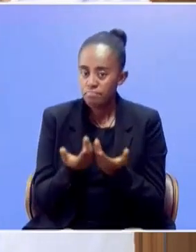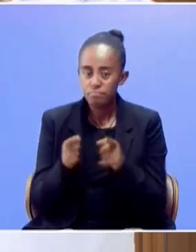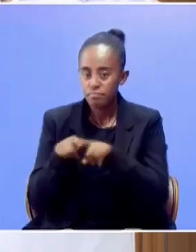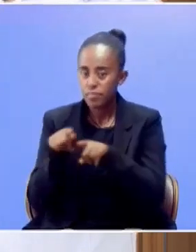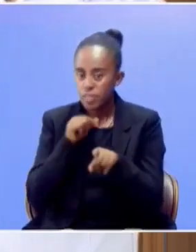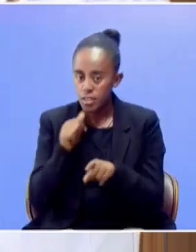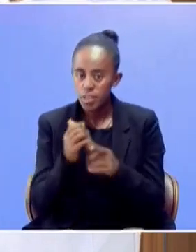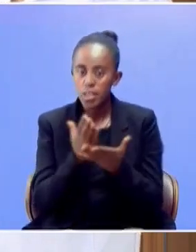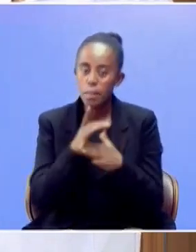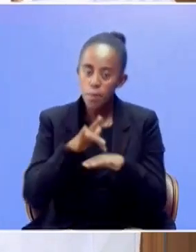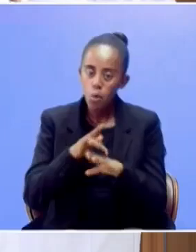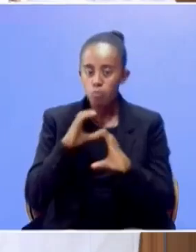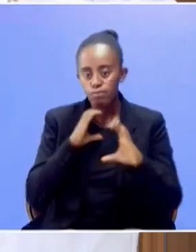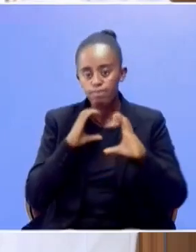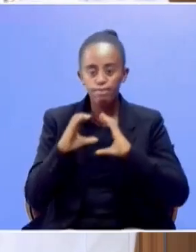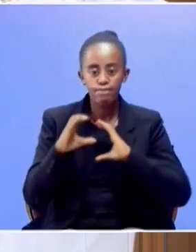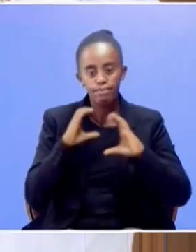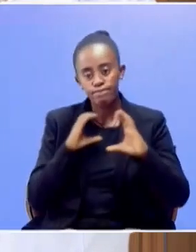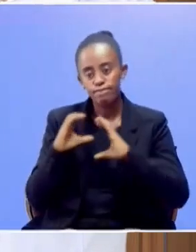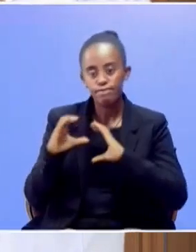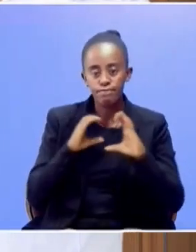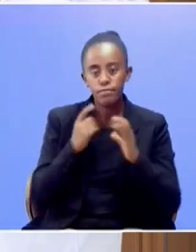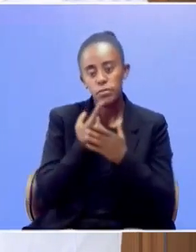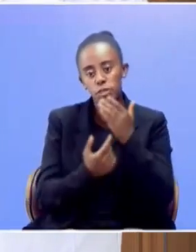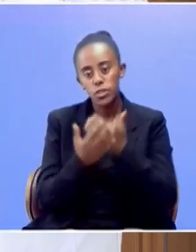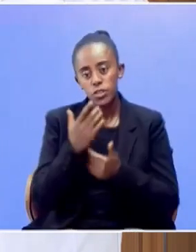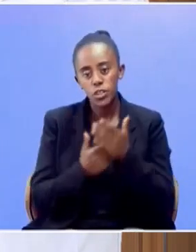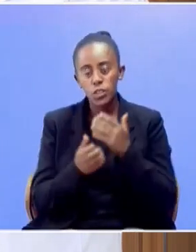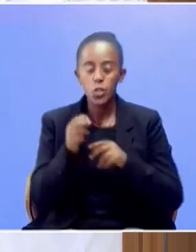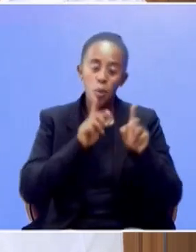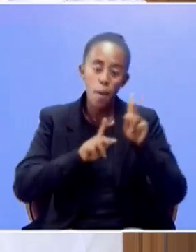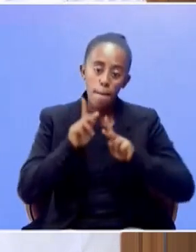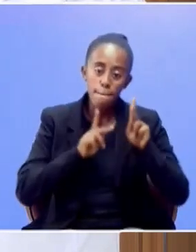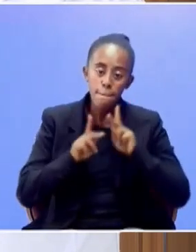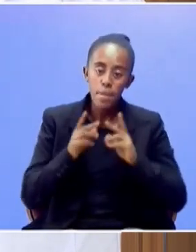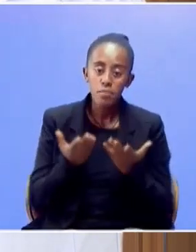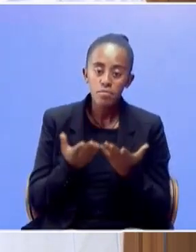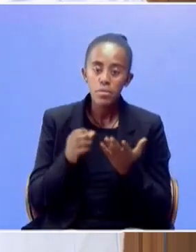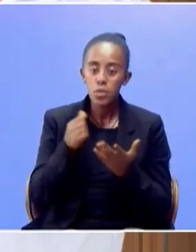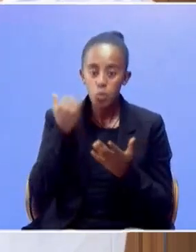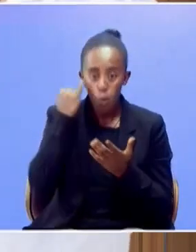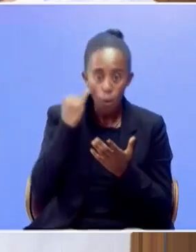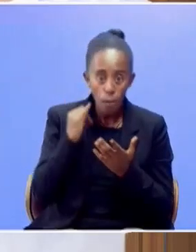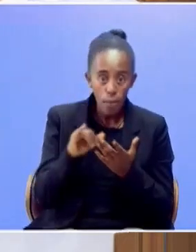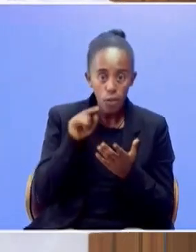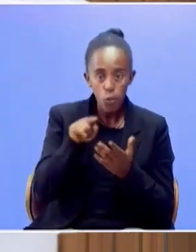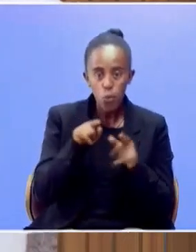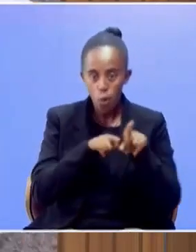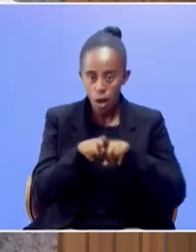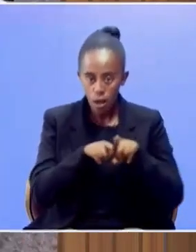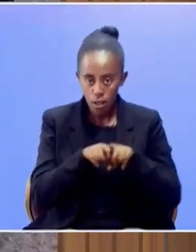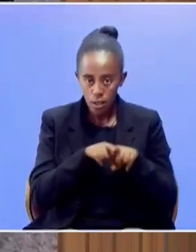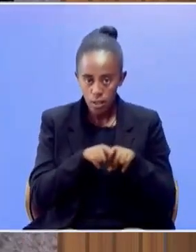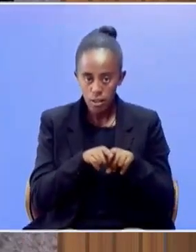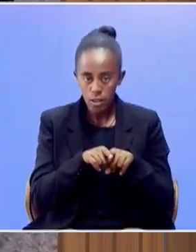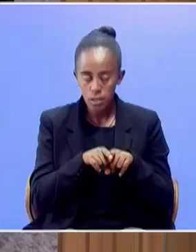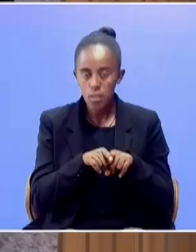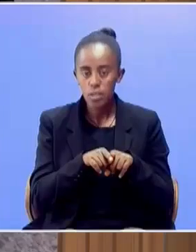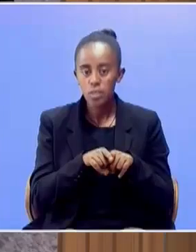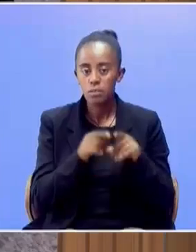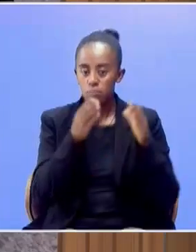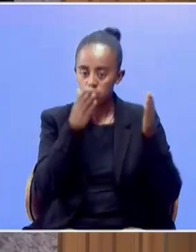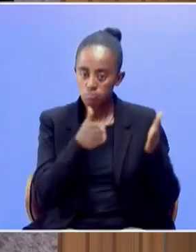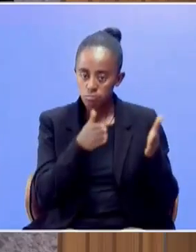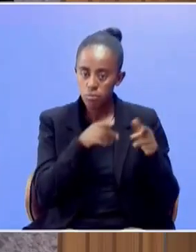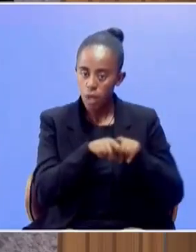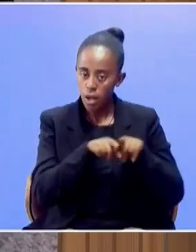of your conversation, while you talk or discuss with people, if there is an opinion that you agree, use one of these